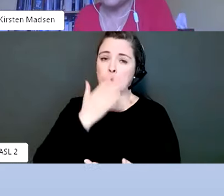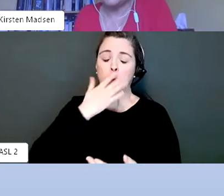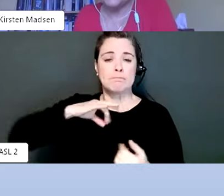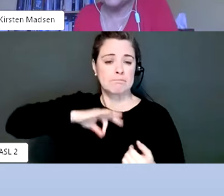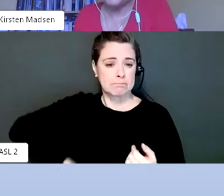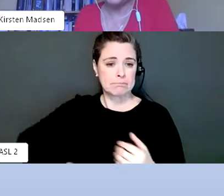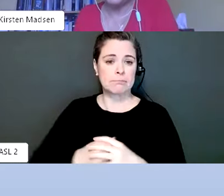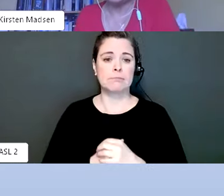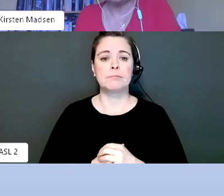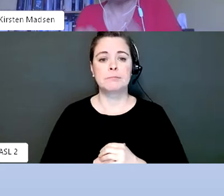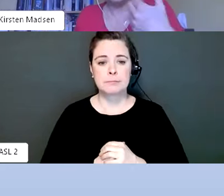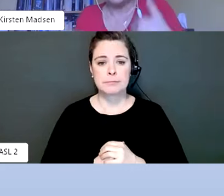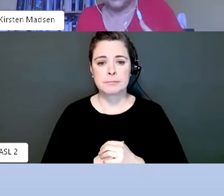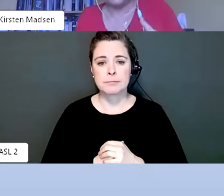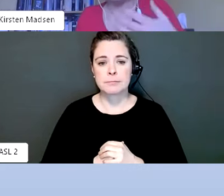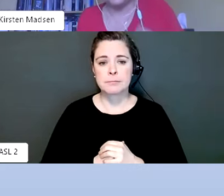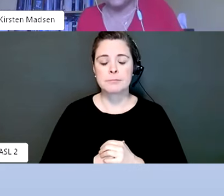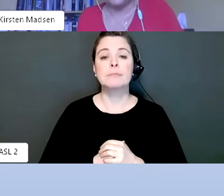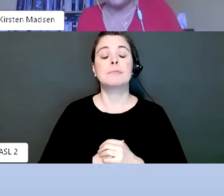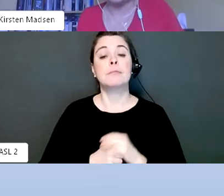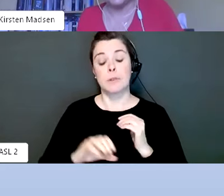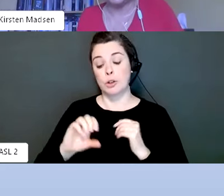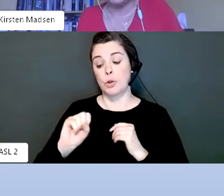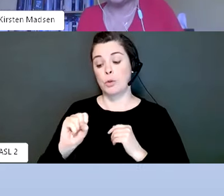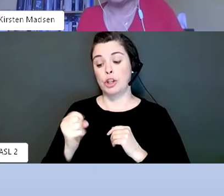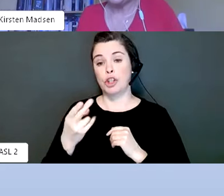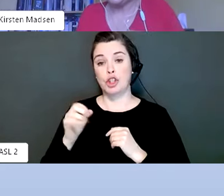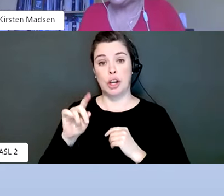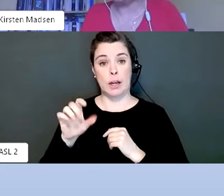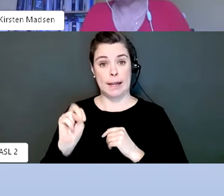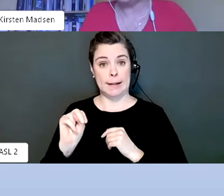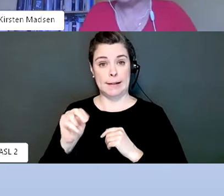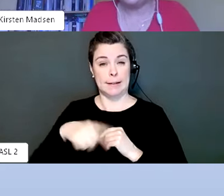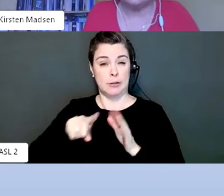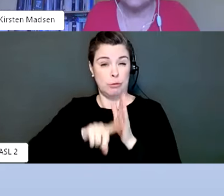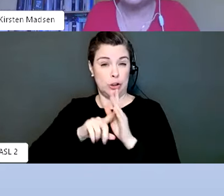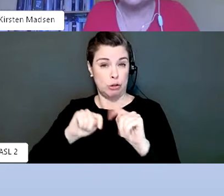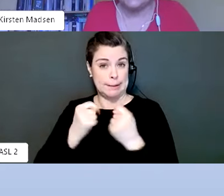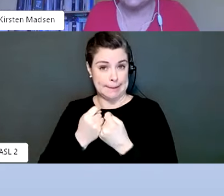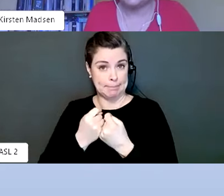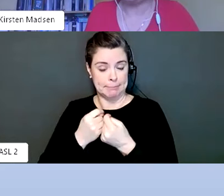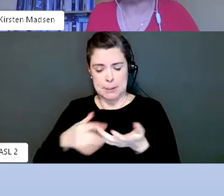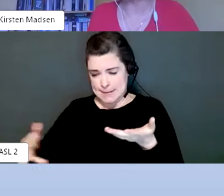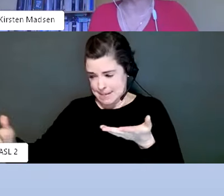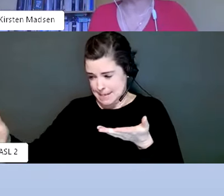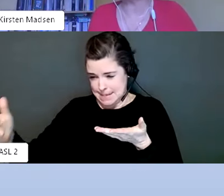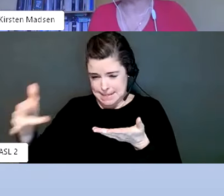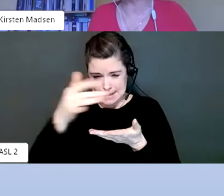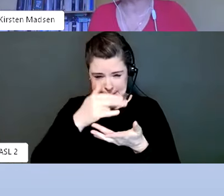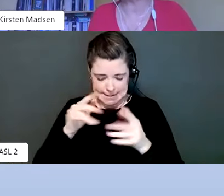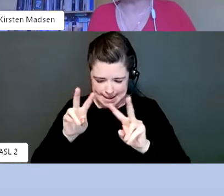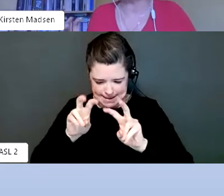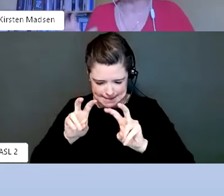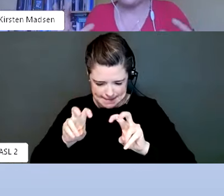Sheridan researchers do the survey collection and they analyze the data and then provide